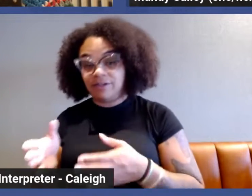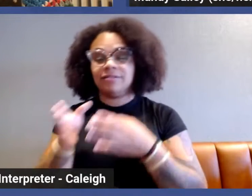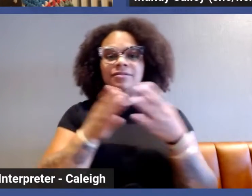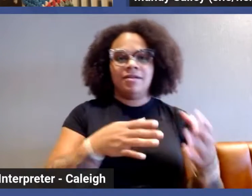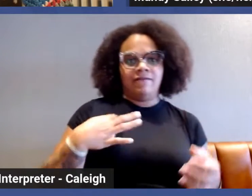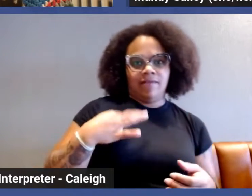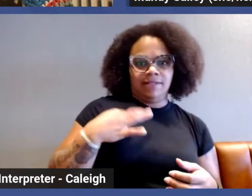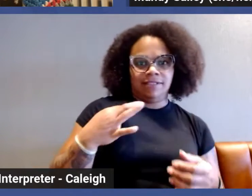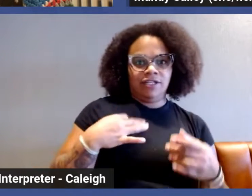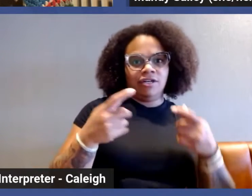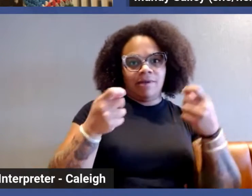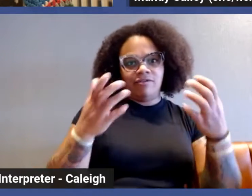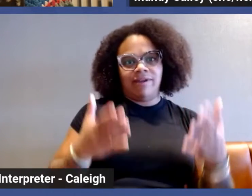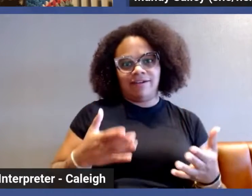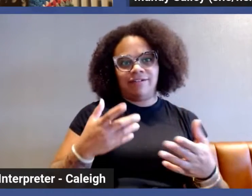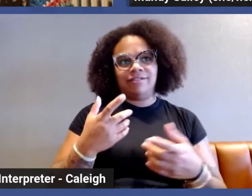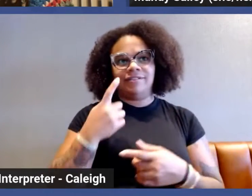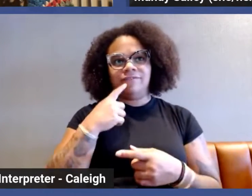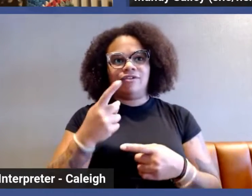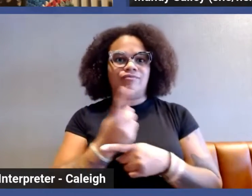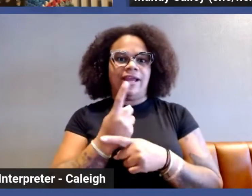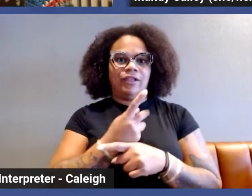say regular, like users who are